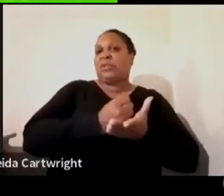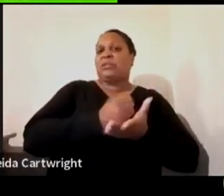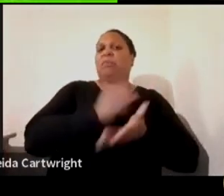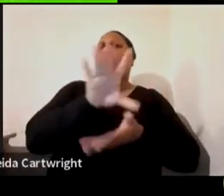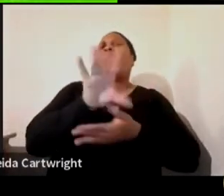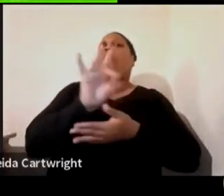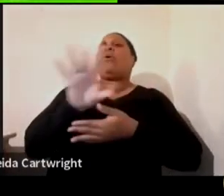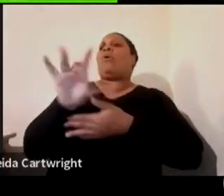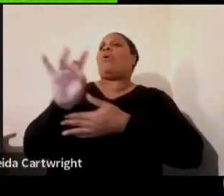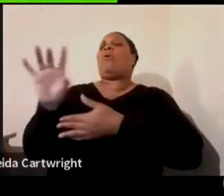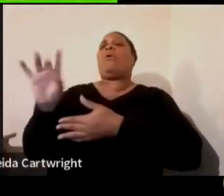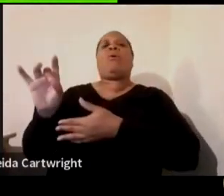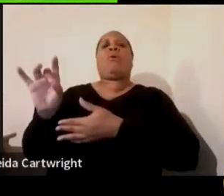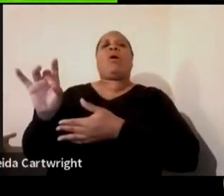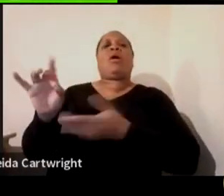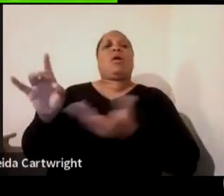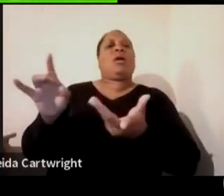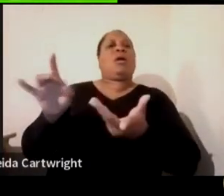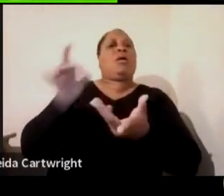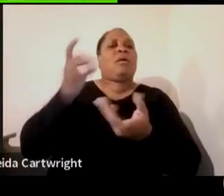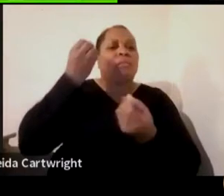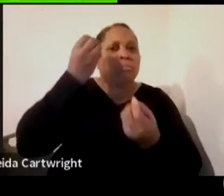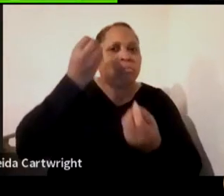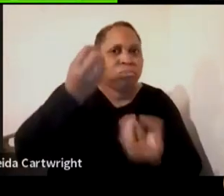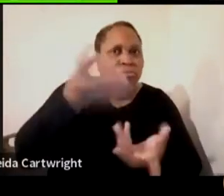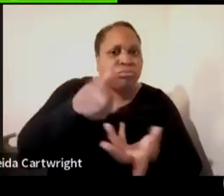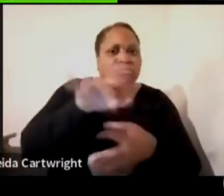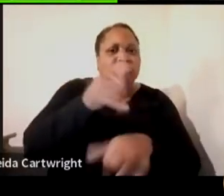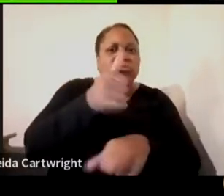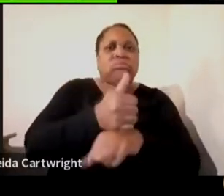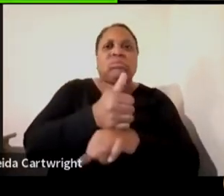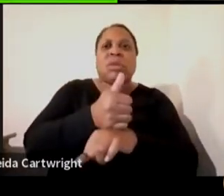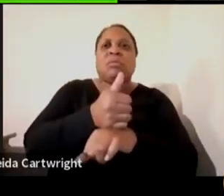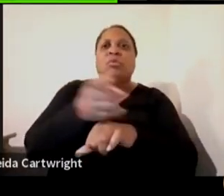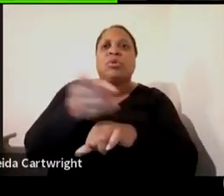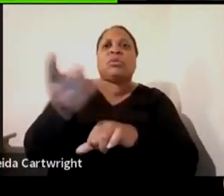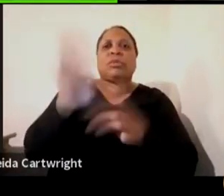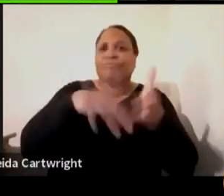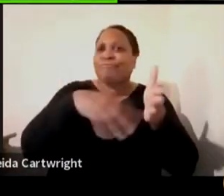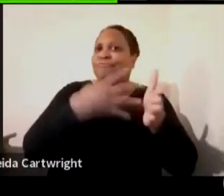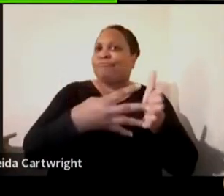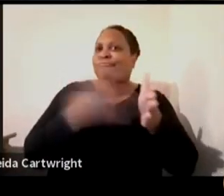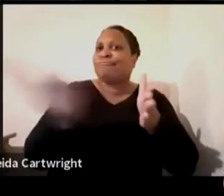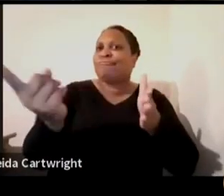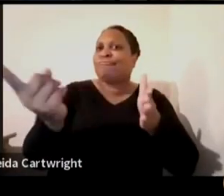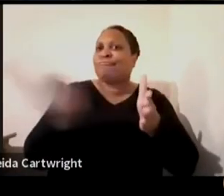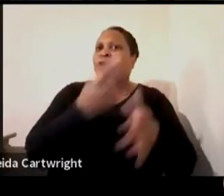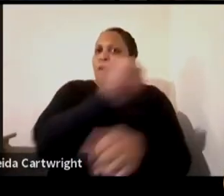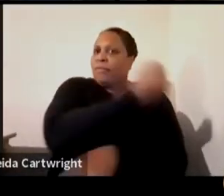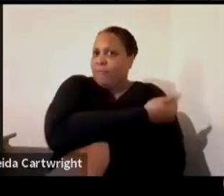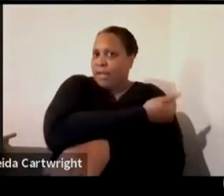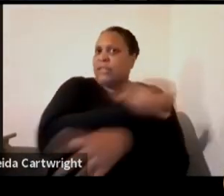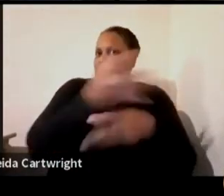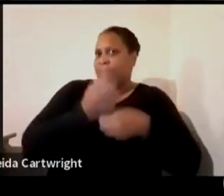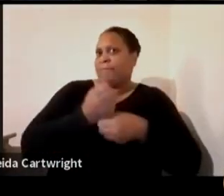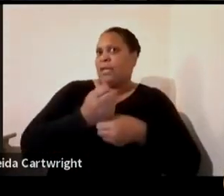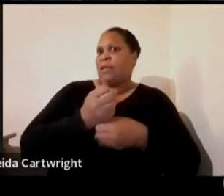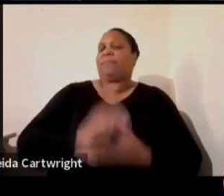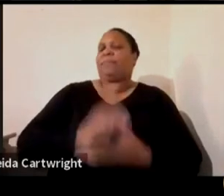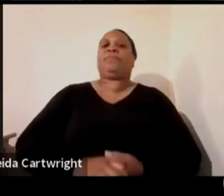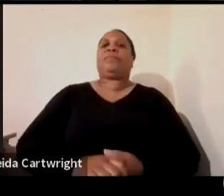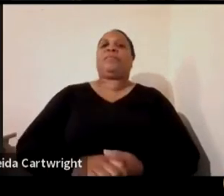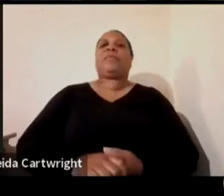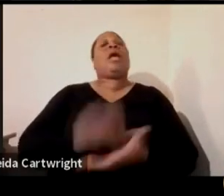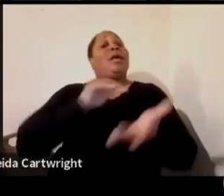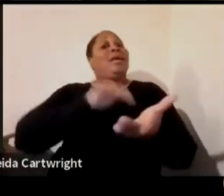have sent information saying you have appointment to come for the vaccine. Thank you. Dr. Ashton,